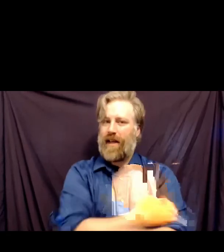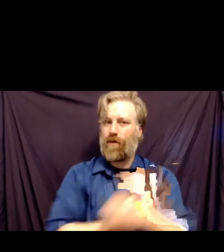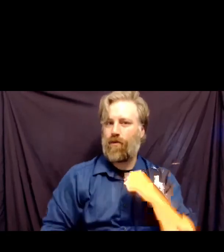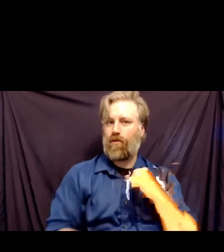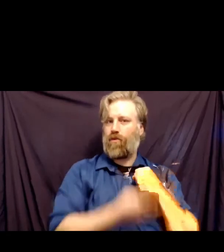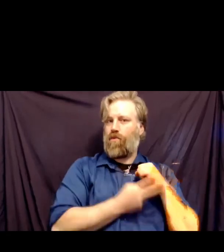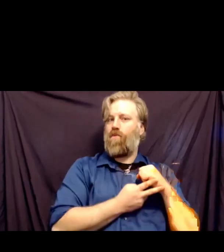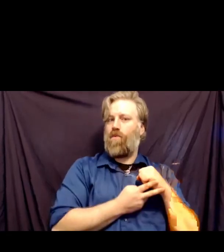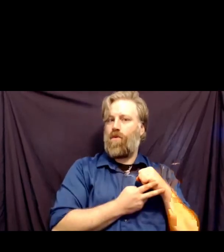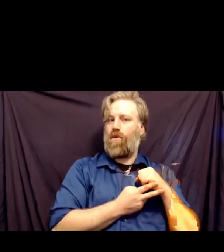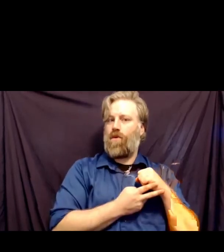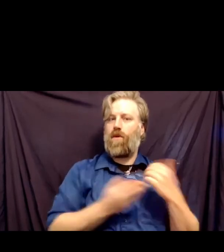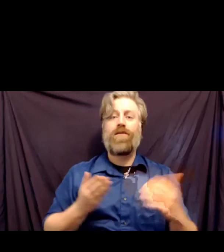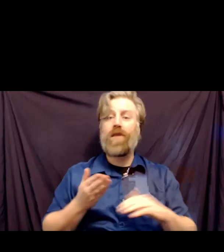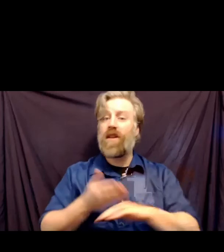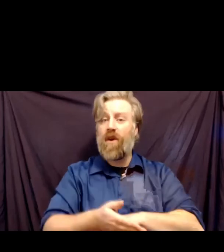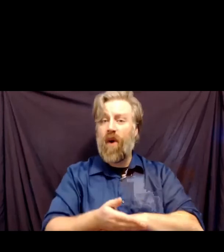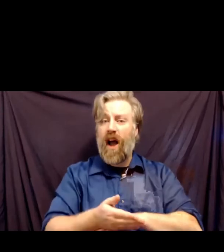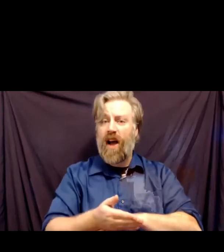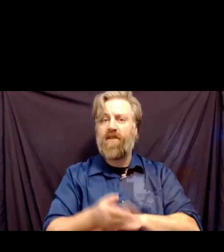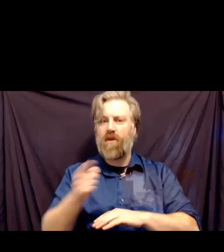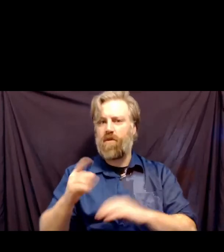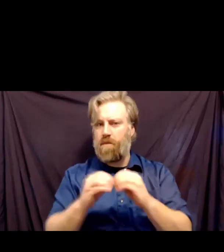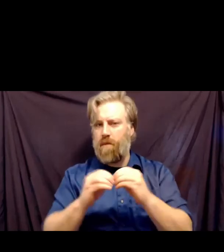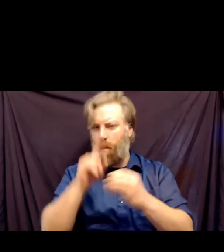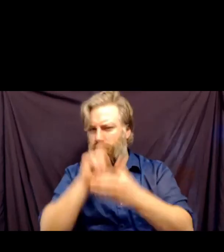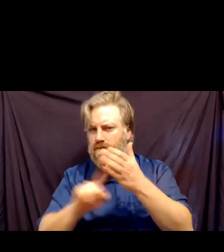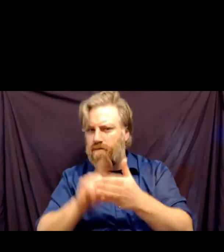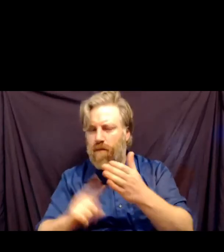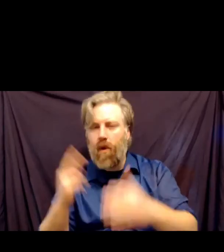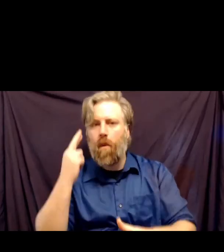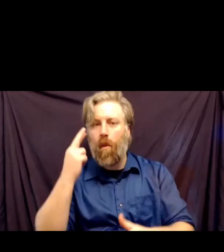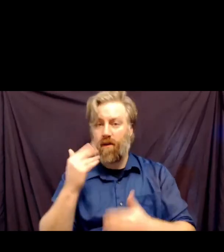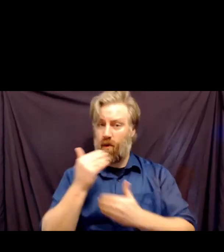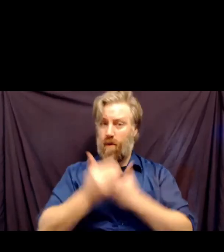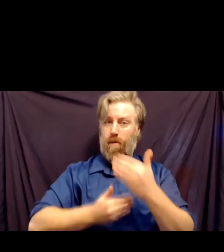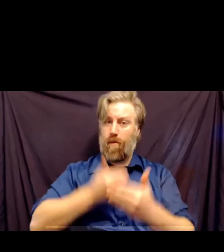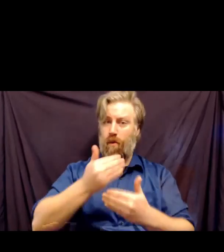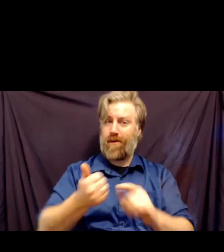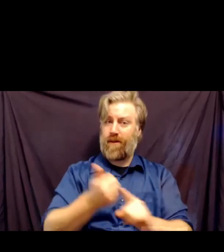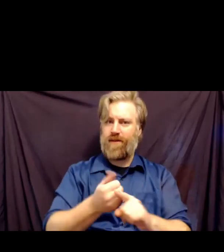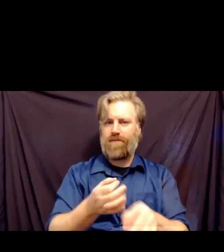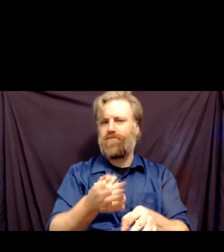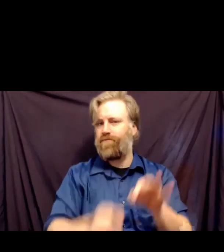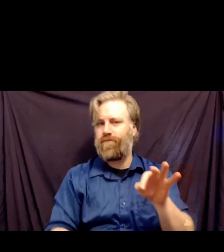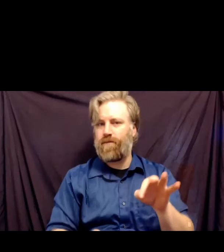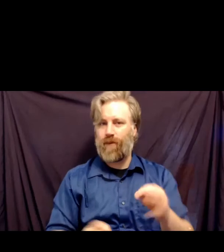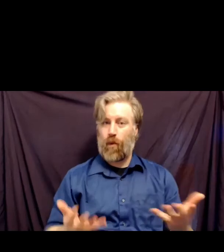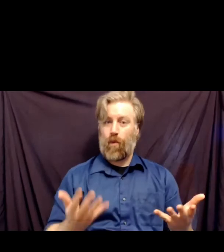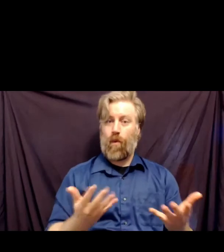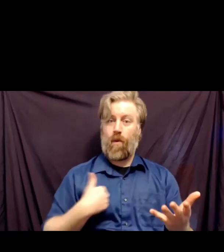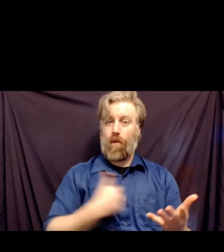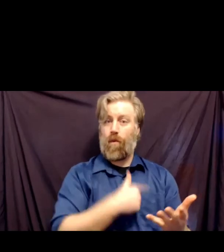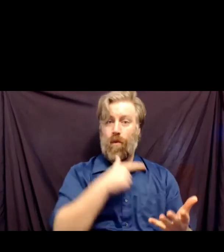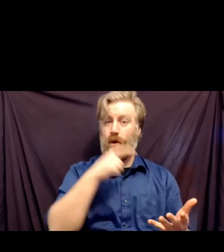get into it, it's a very simple kind of process, is we're just letting go of the stuff that we don't need,